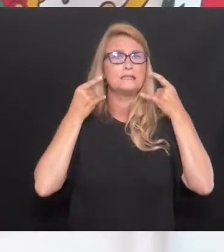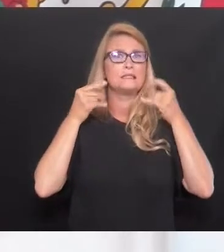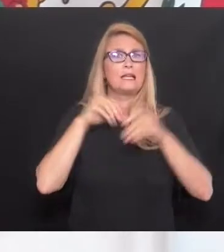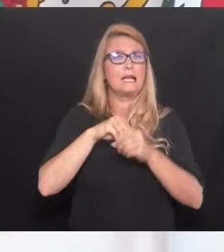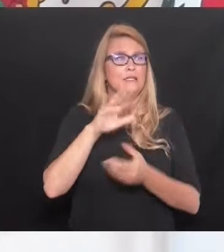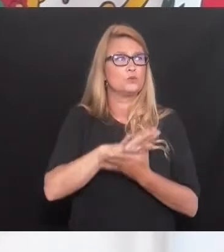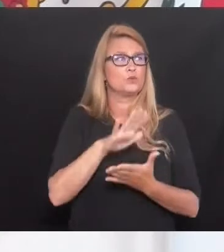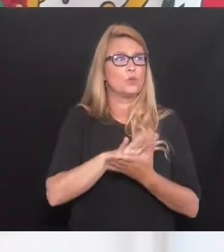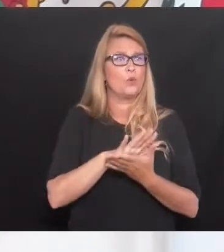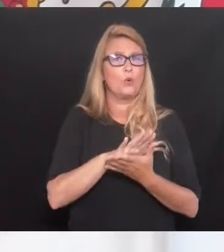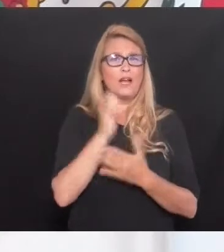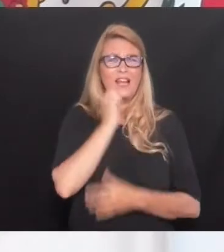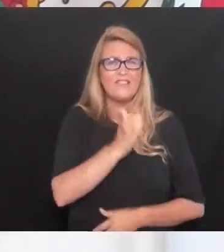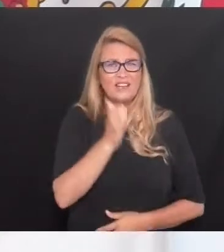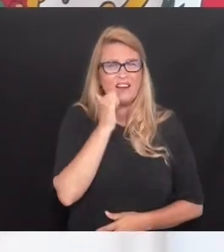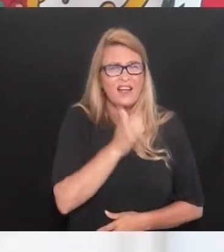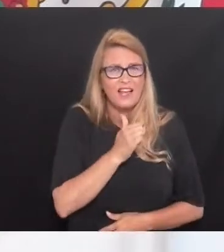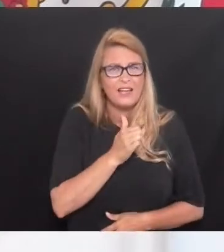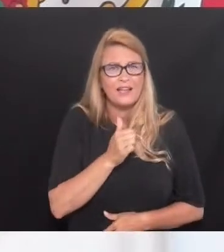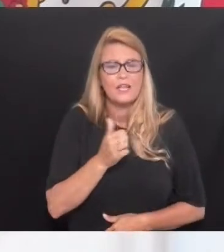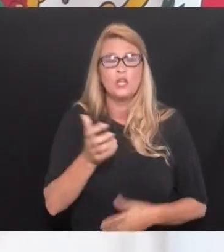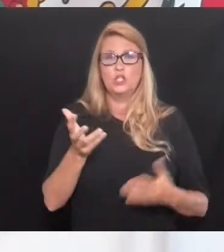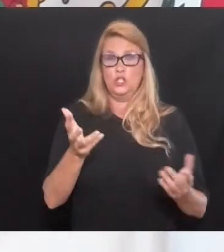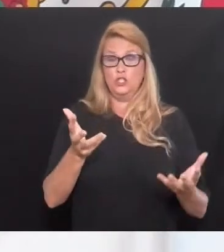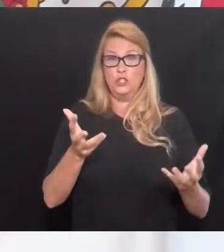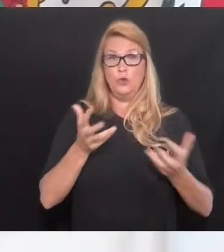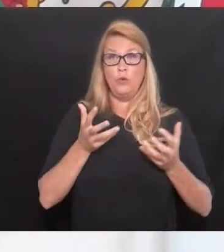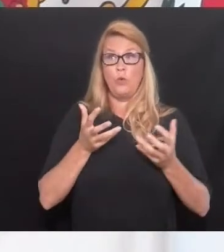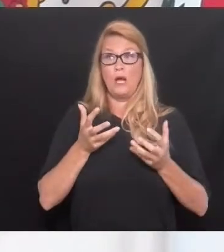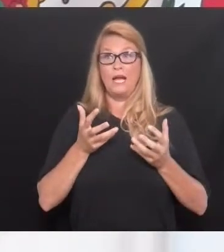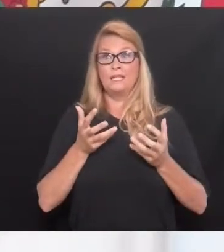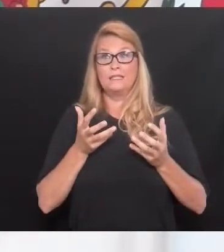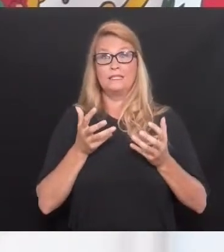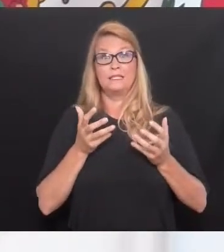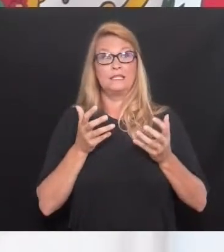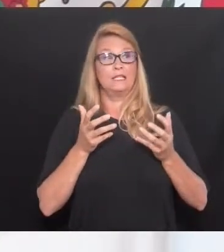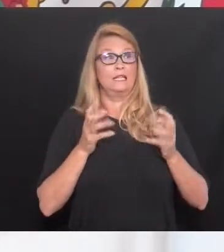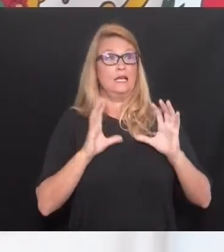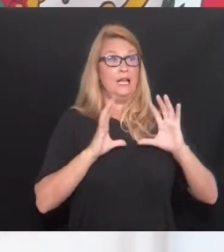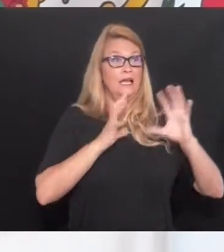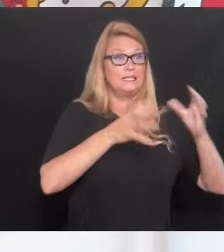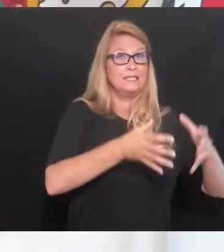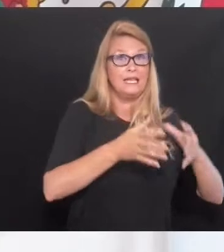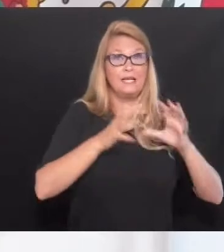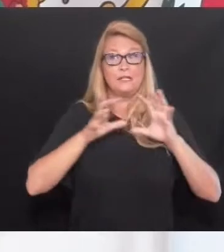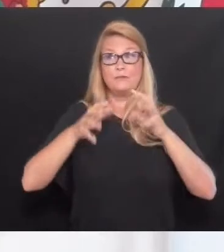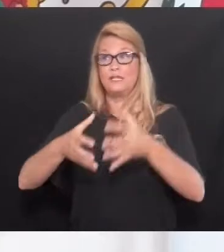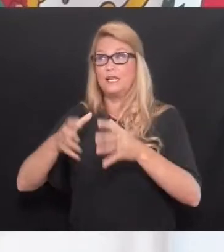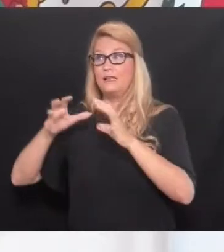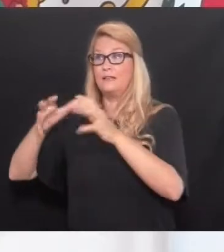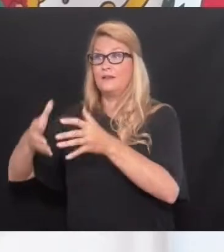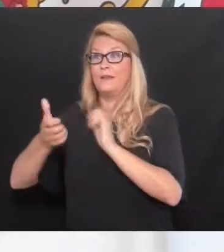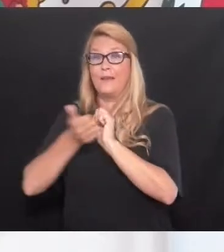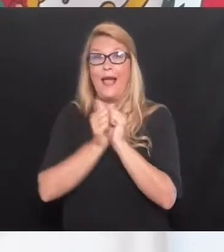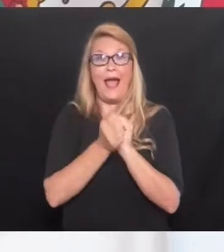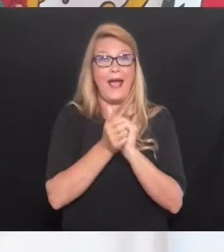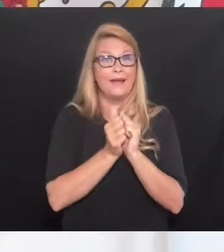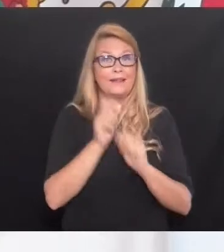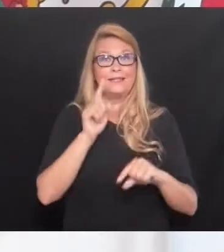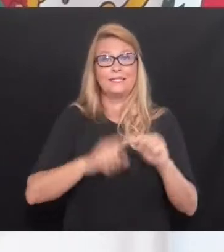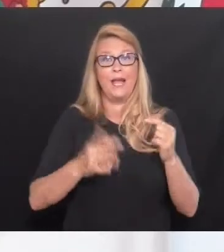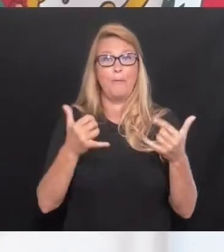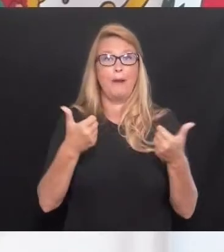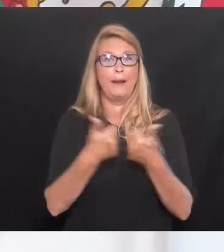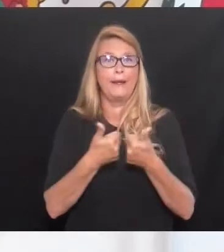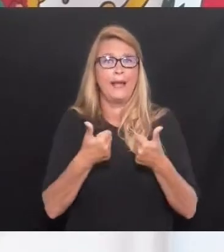schools? Do we want to take the chance in teams after teams after teams that are infected and can't play